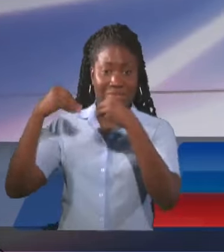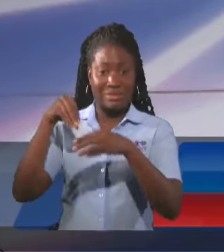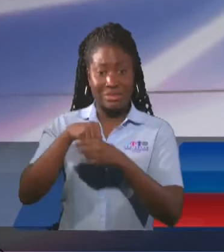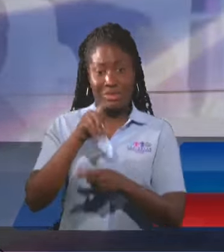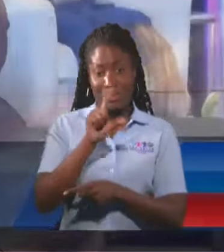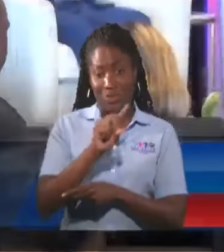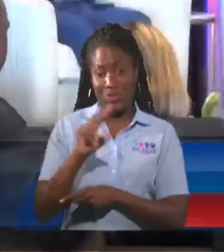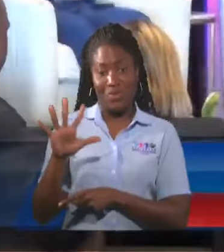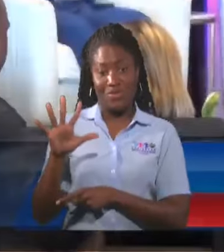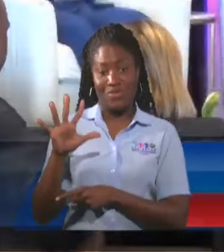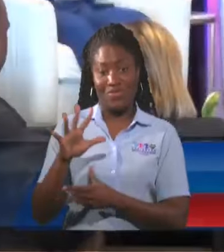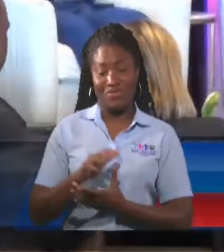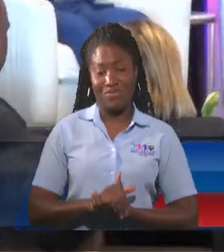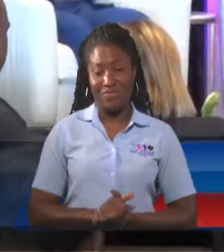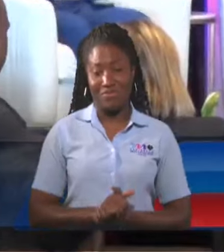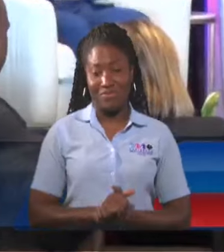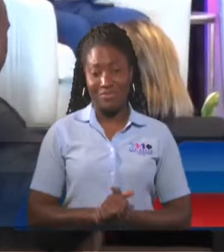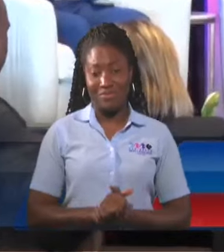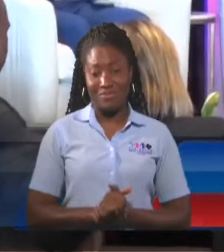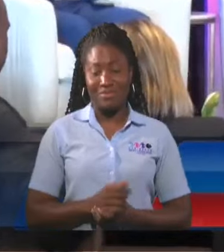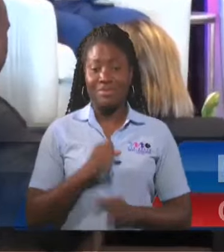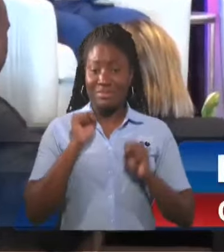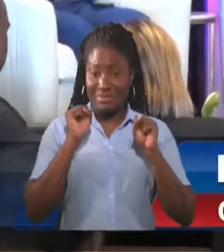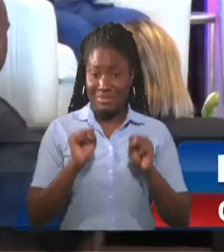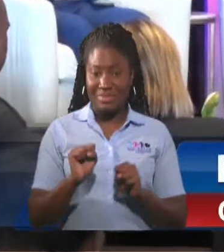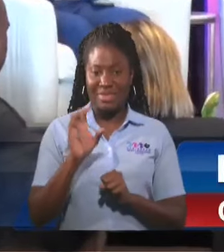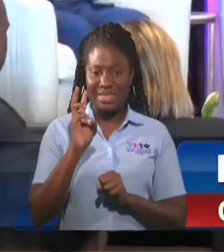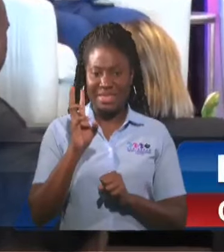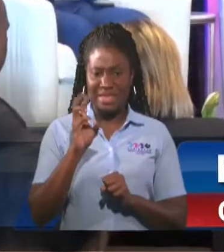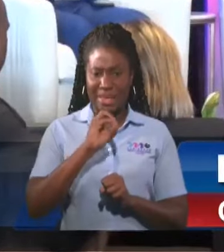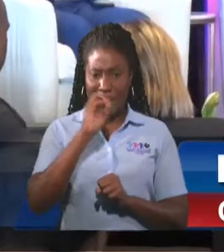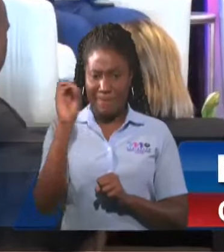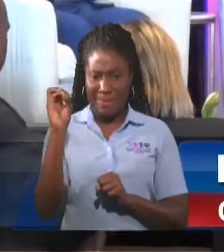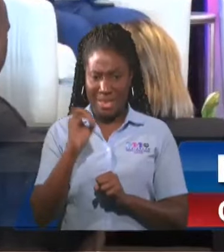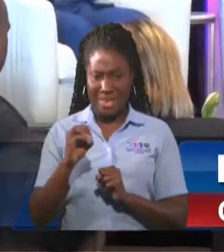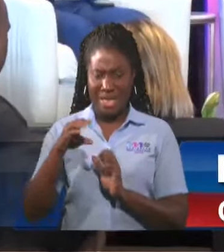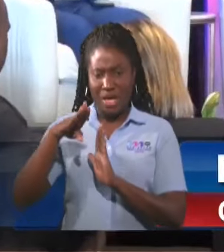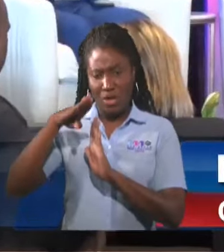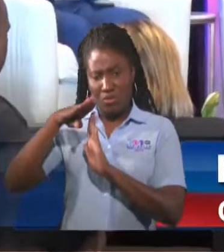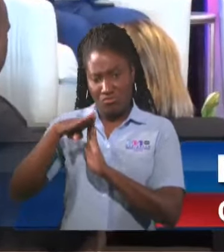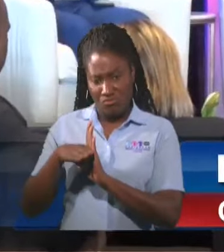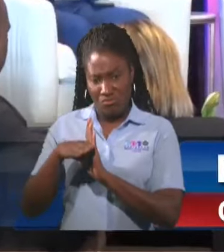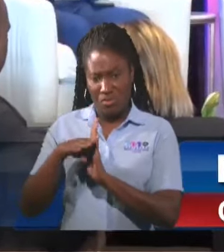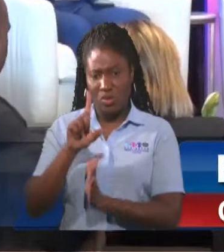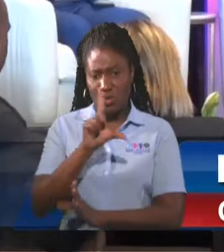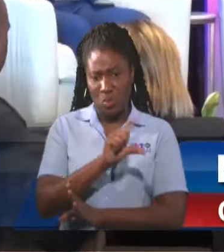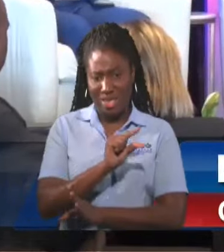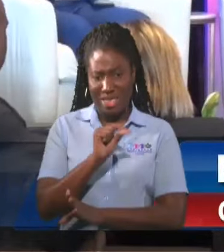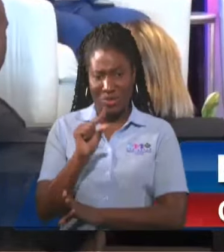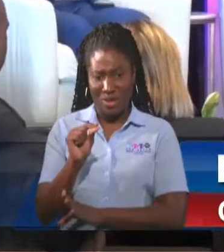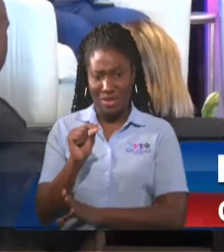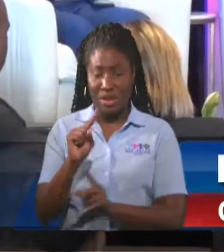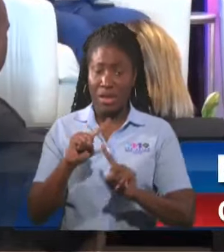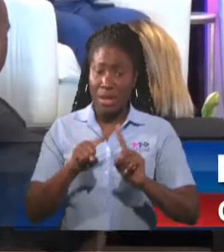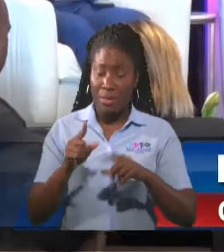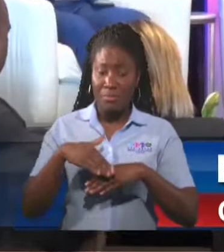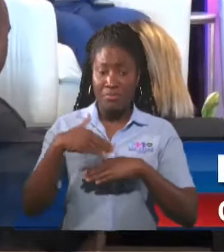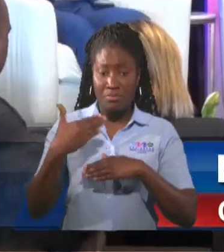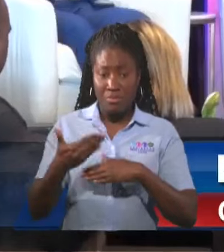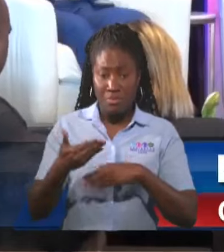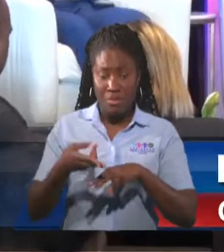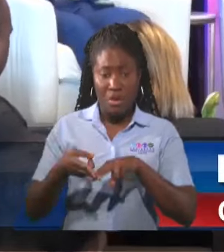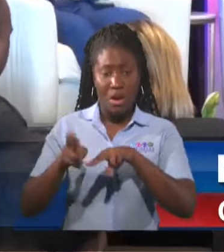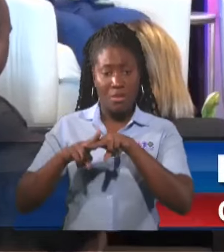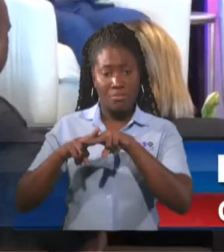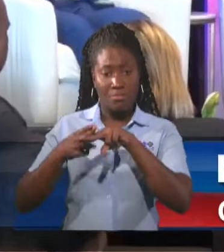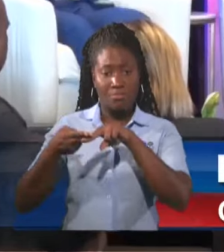2025. And it saw a 6% decline in 2020, but it started to uptick